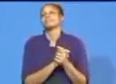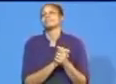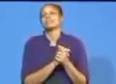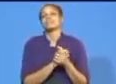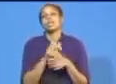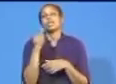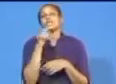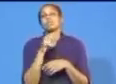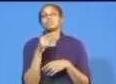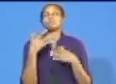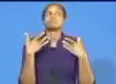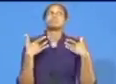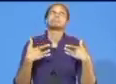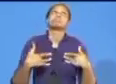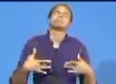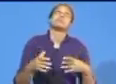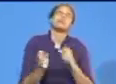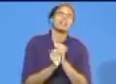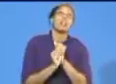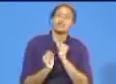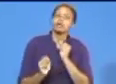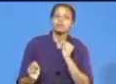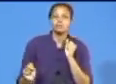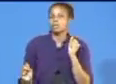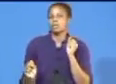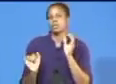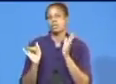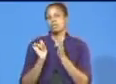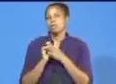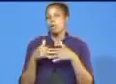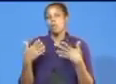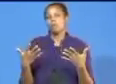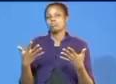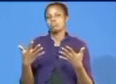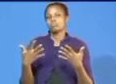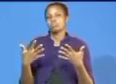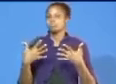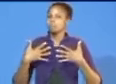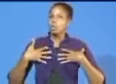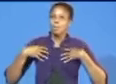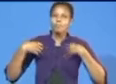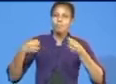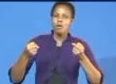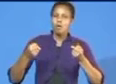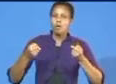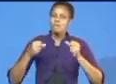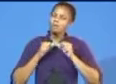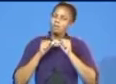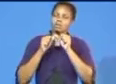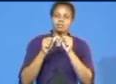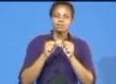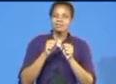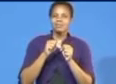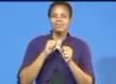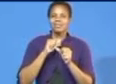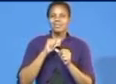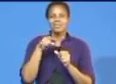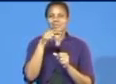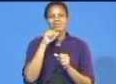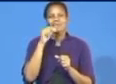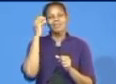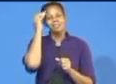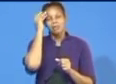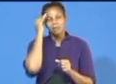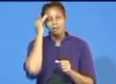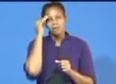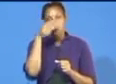You've been down so long that getting up is not on your mind. You've been